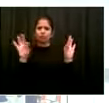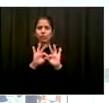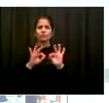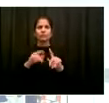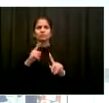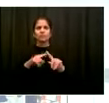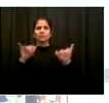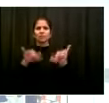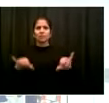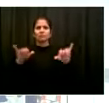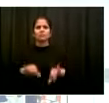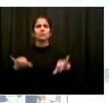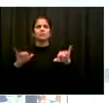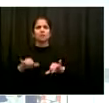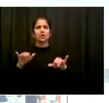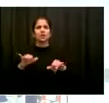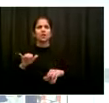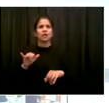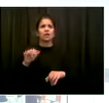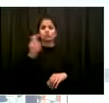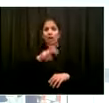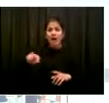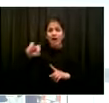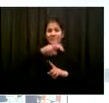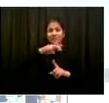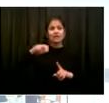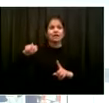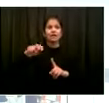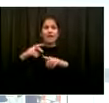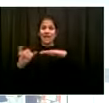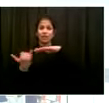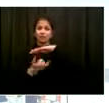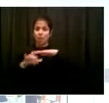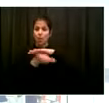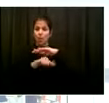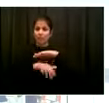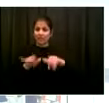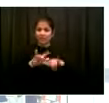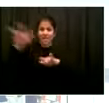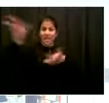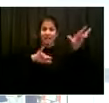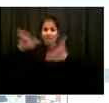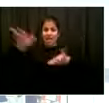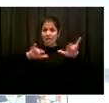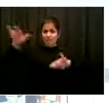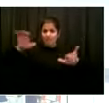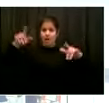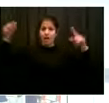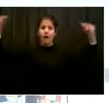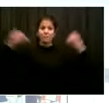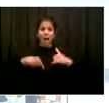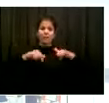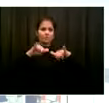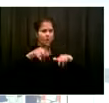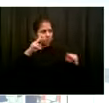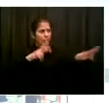travel quarantine, we just have to look around the world and around the country to see that cases, you know,